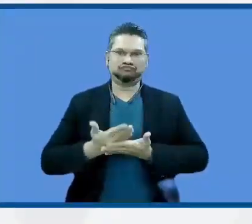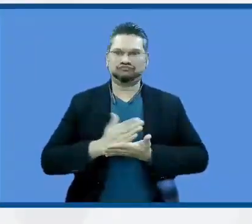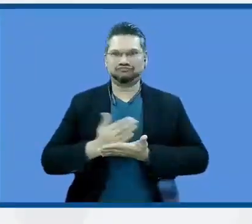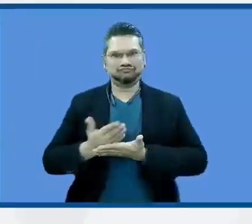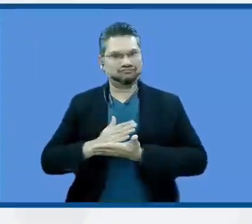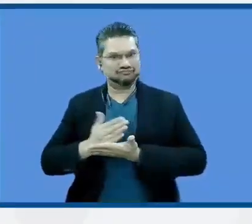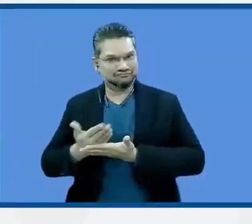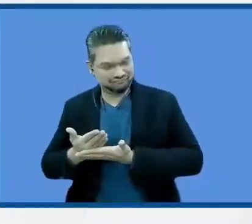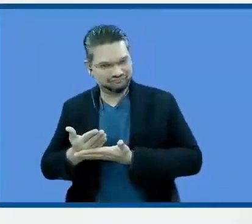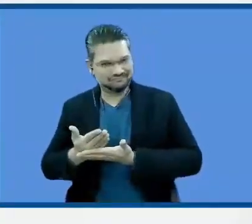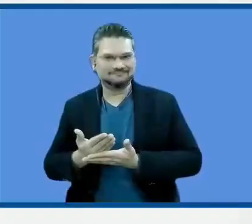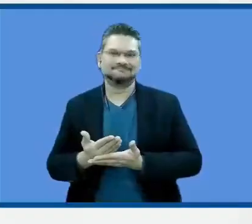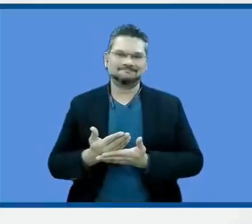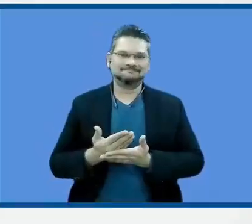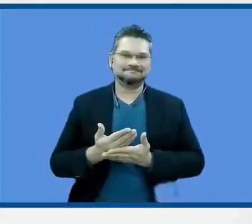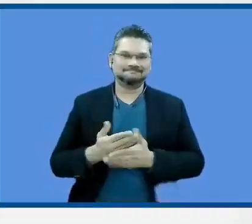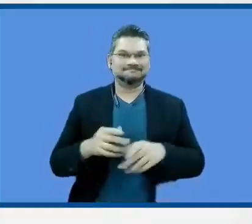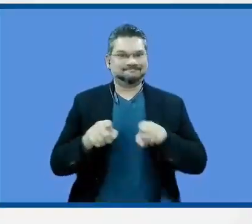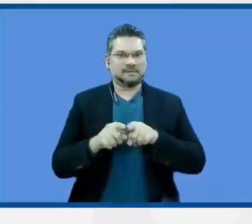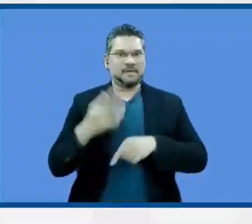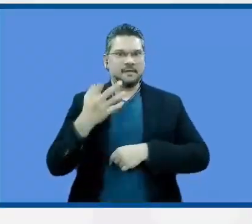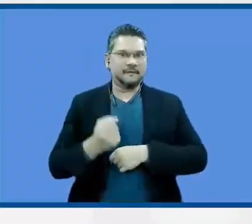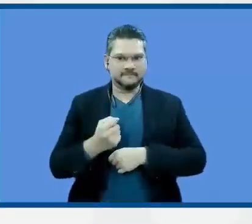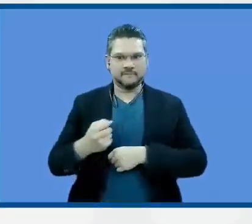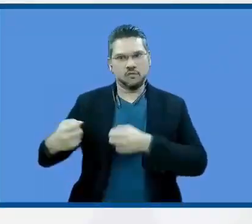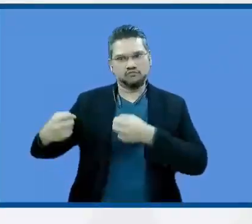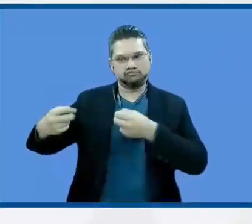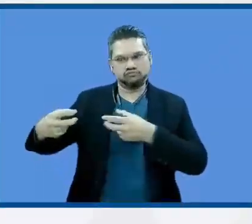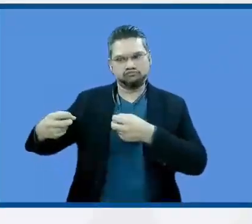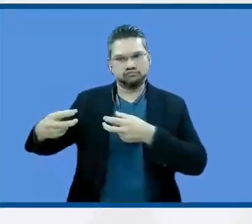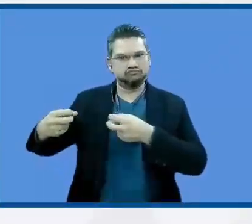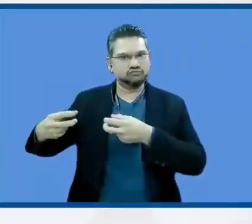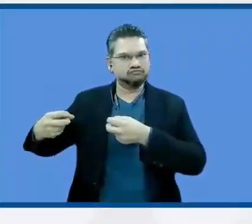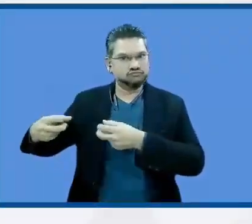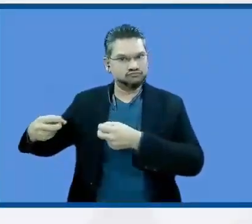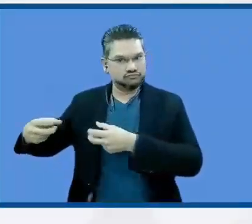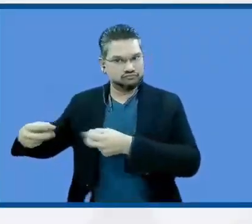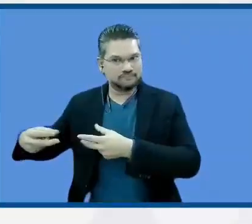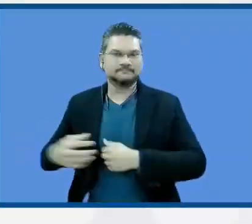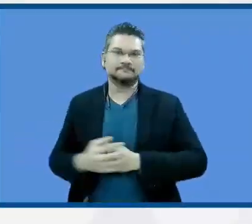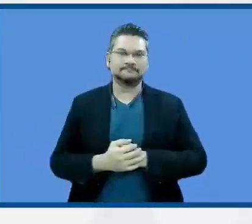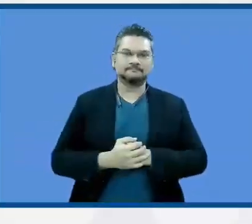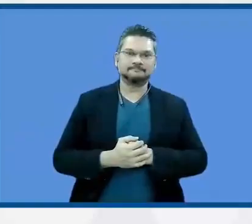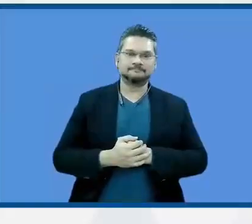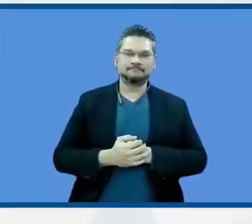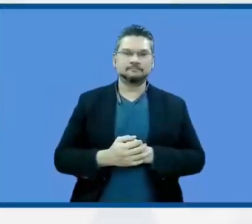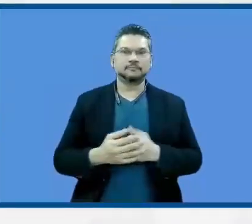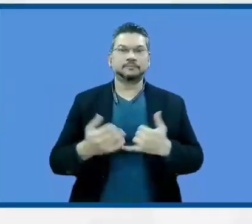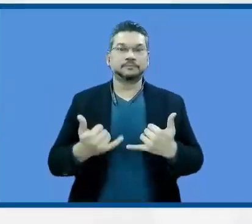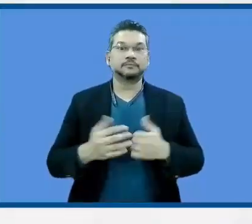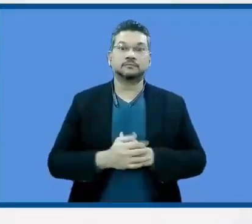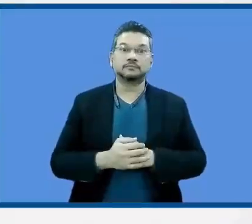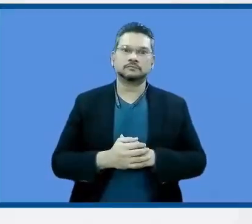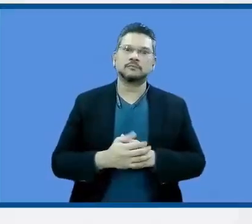real-time subtitles. Besides, this is a session that it is conducted in a hybrid